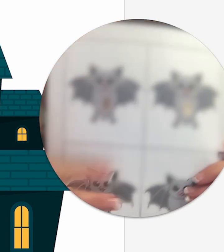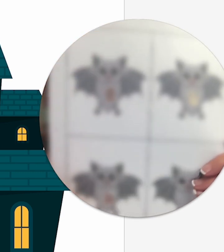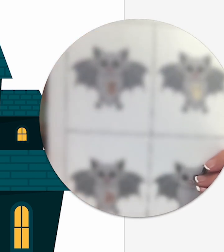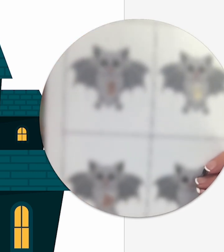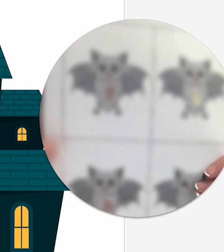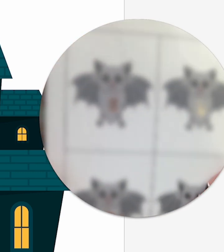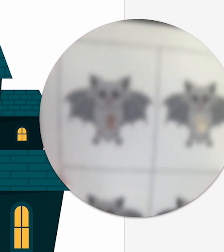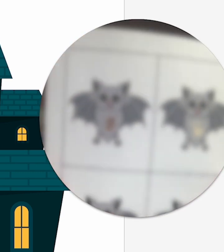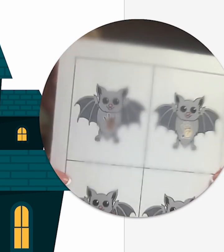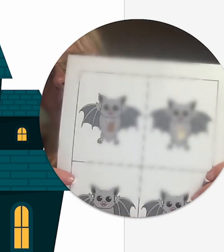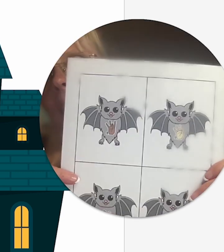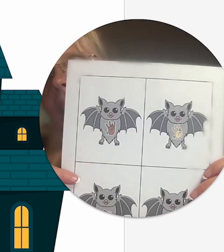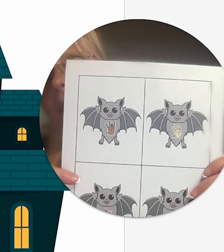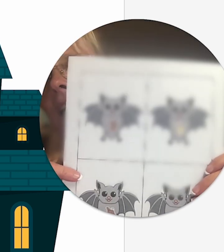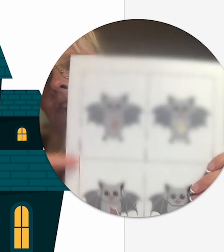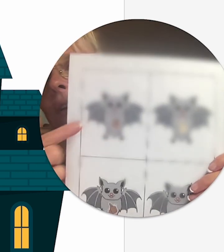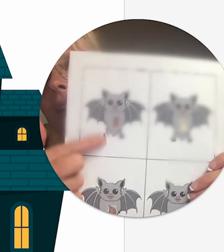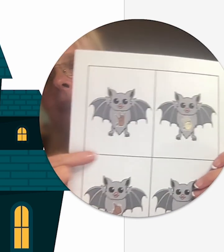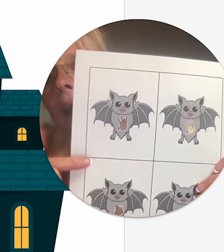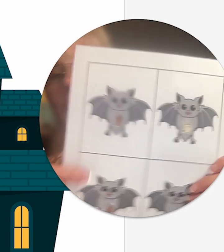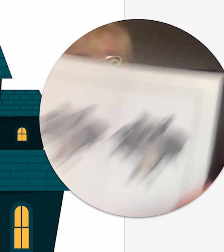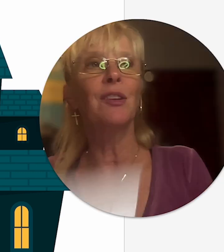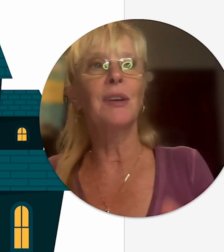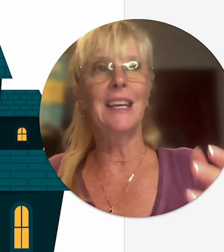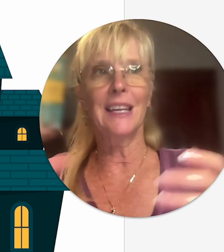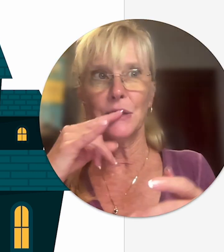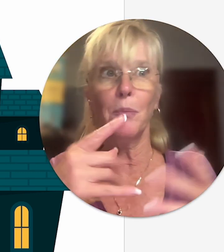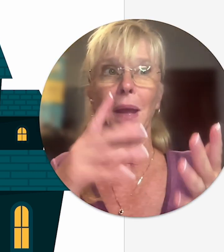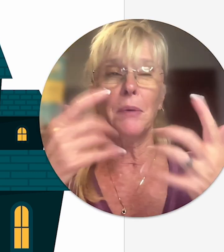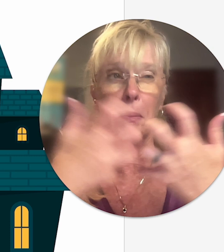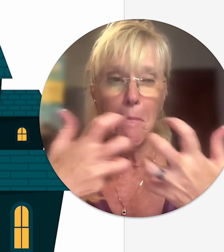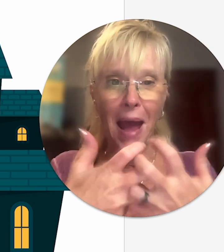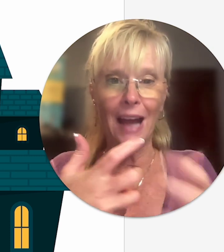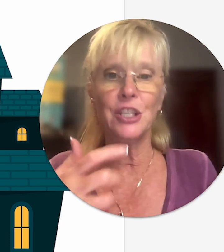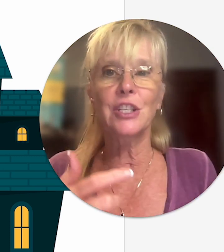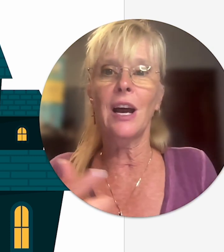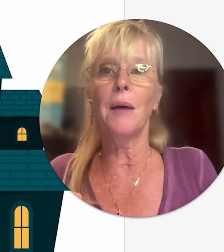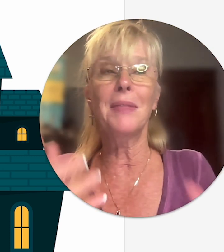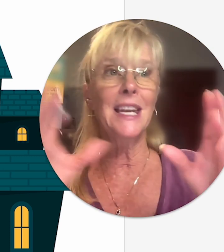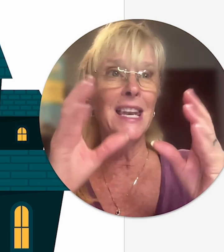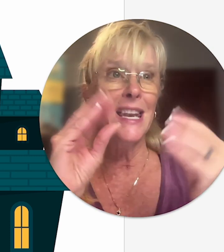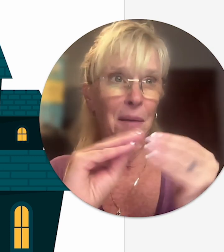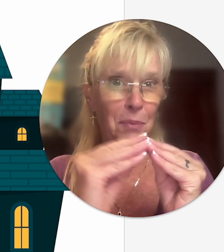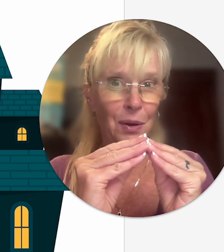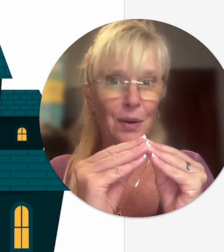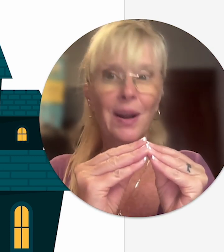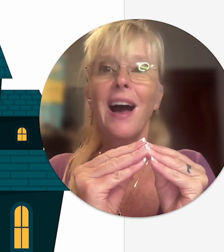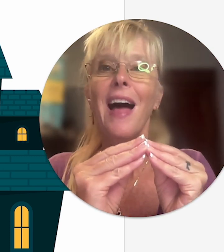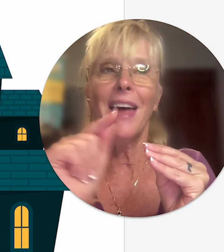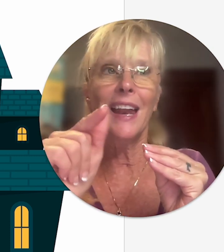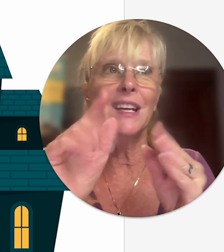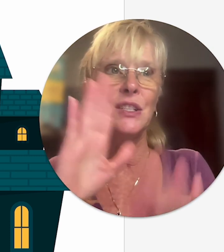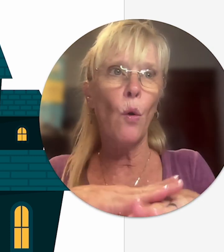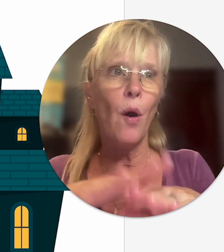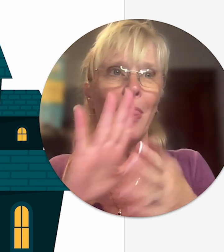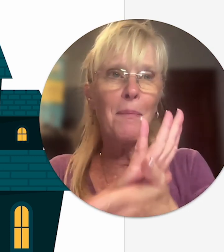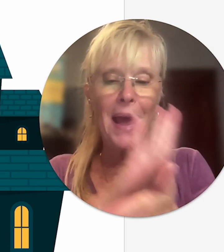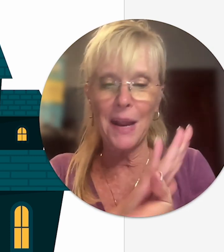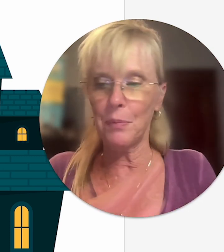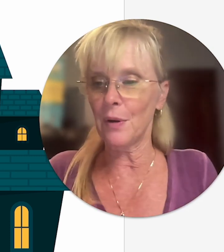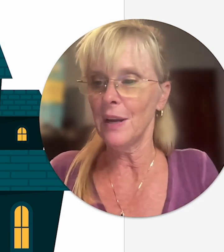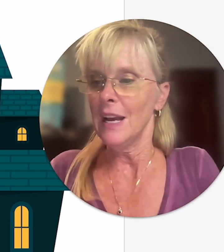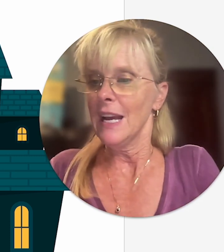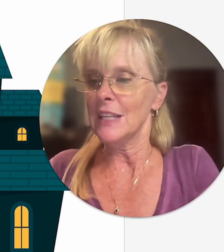cut them out. And as you cut them out, the kids will be able to match the number that is on